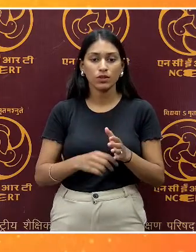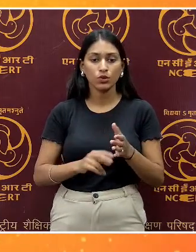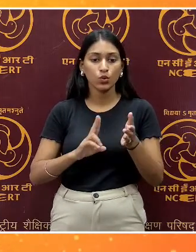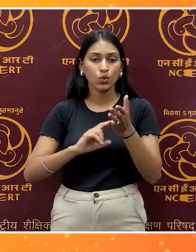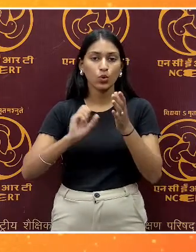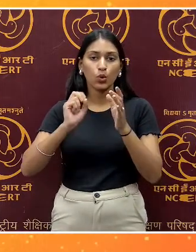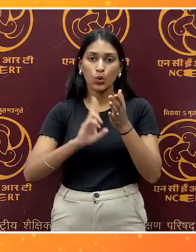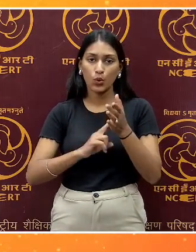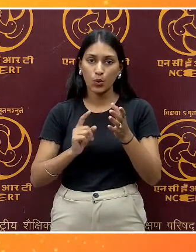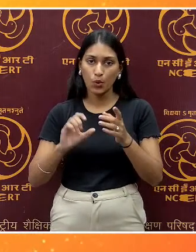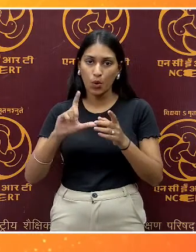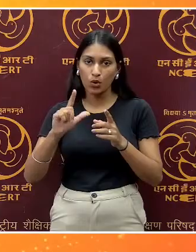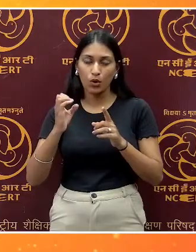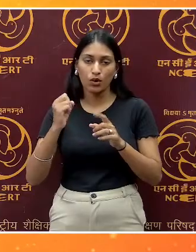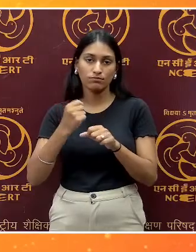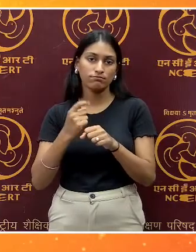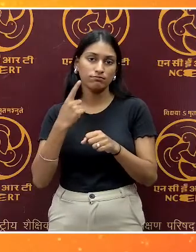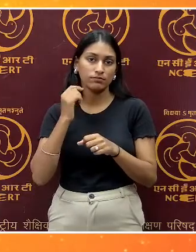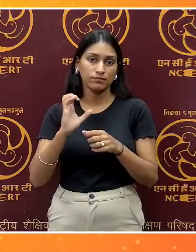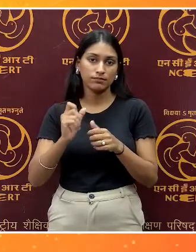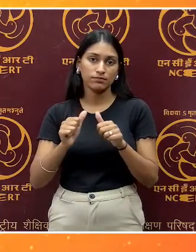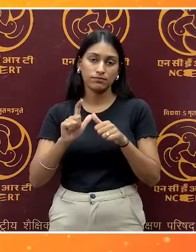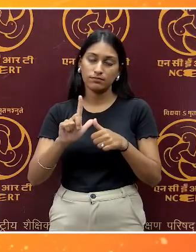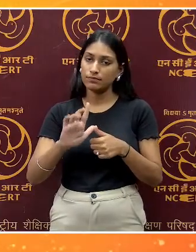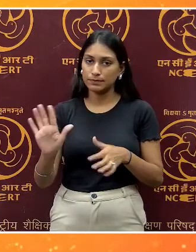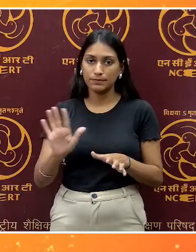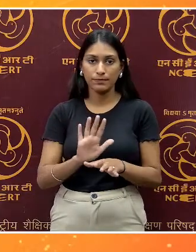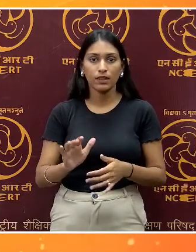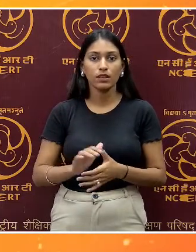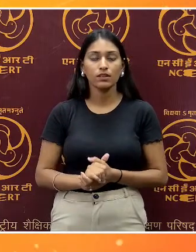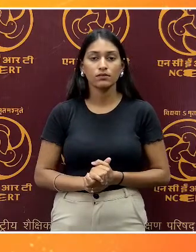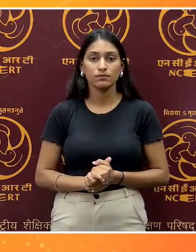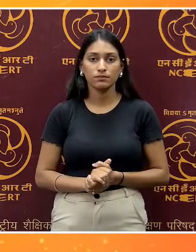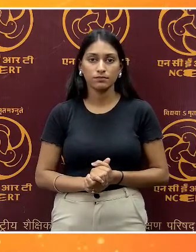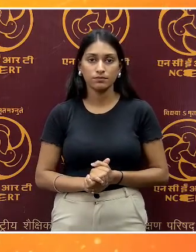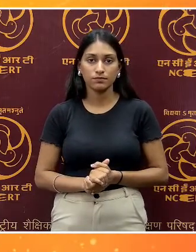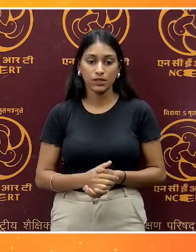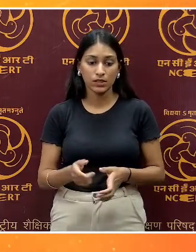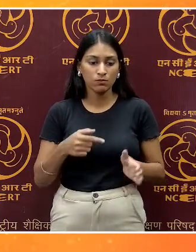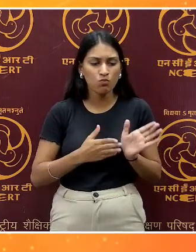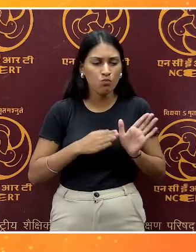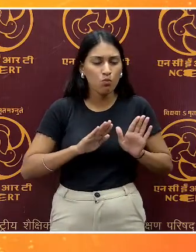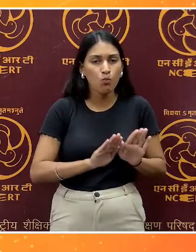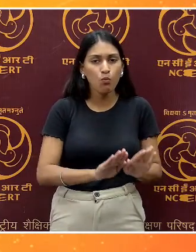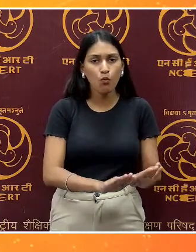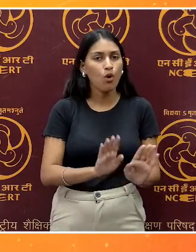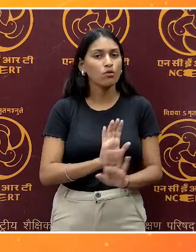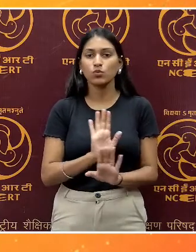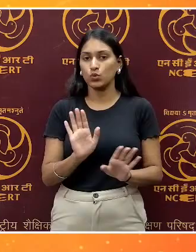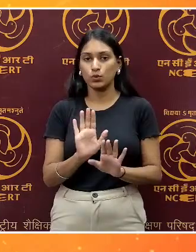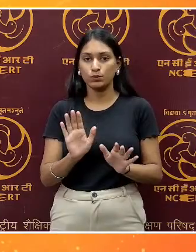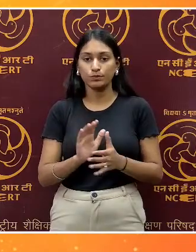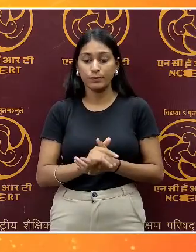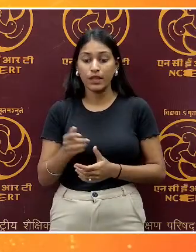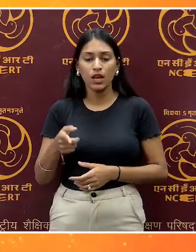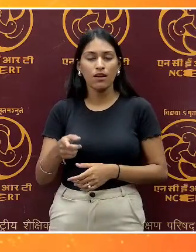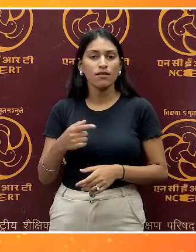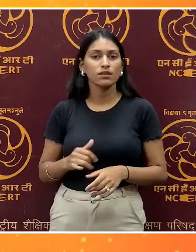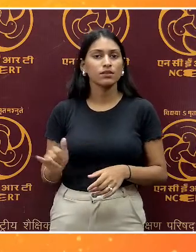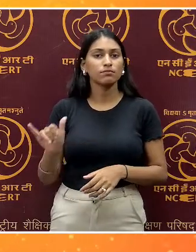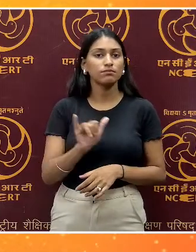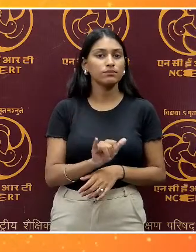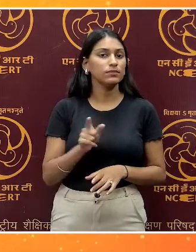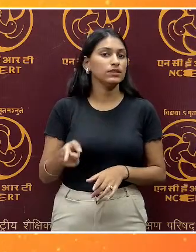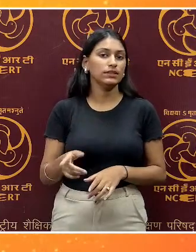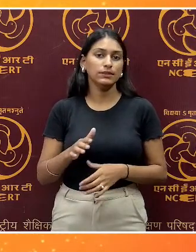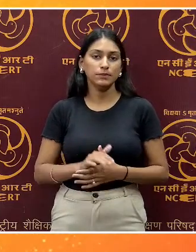It moves from one place to another. Say for example, a horse is pulling a cart. In that case, the force is not a localized vector. The initial point